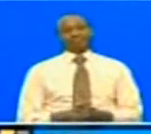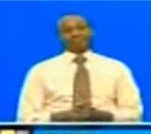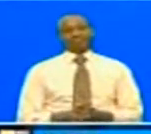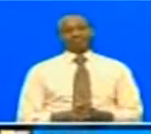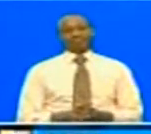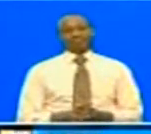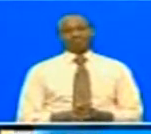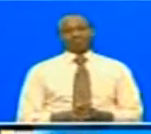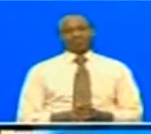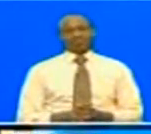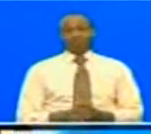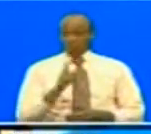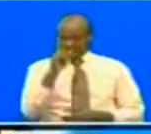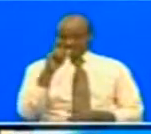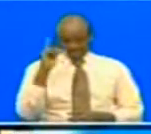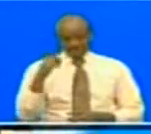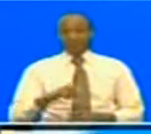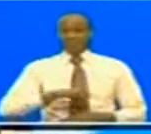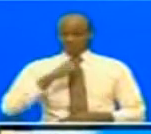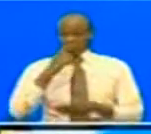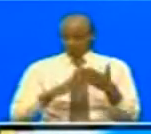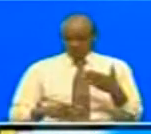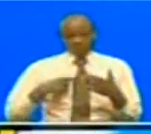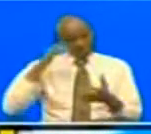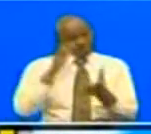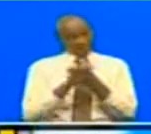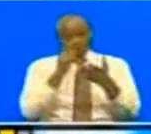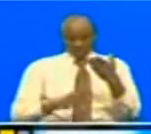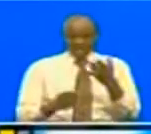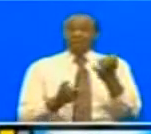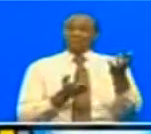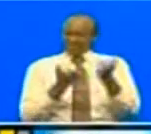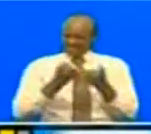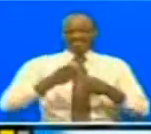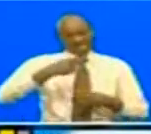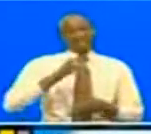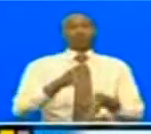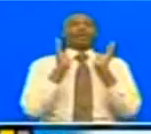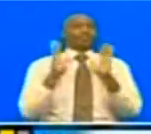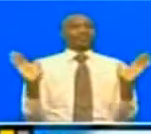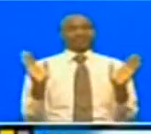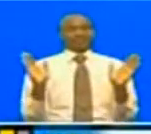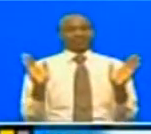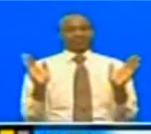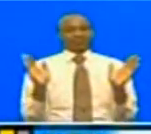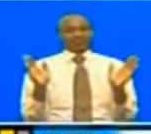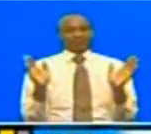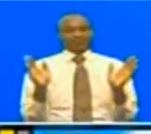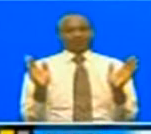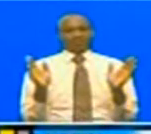And one of the things I pride myself at Diageo is we believe in doing business the right way all the time.